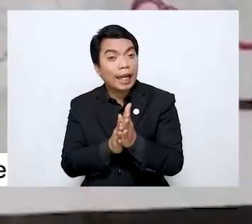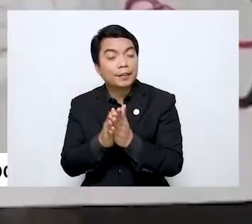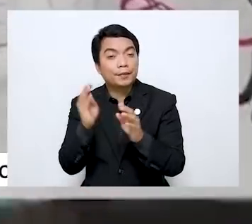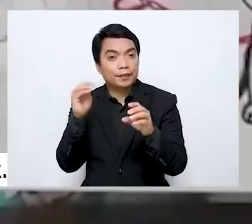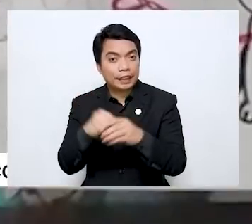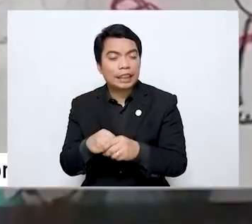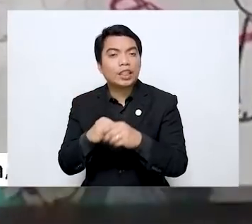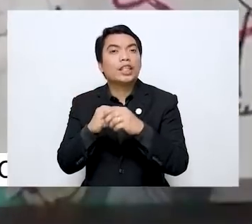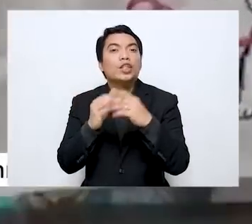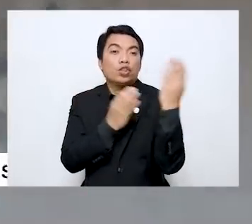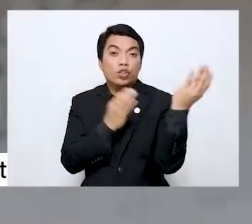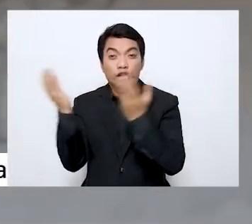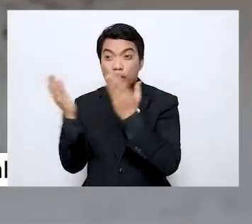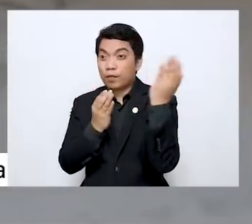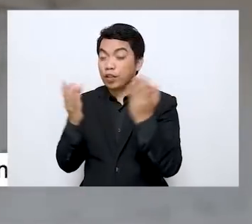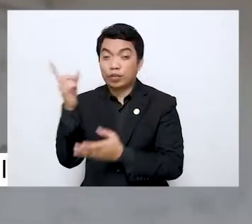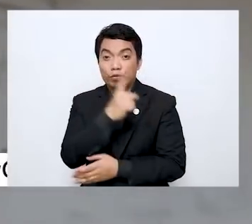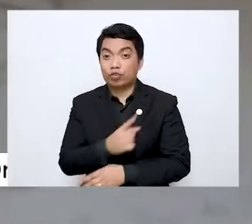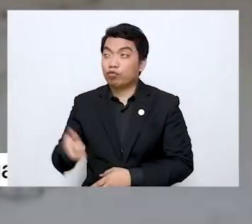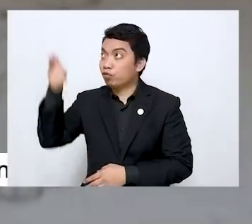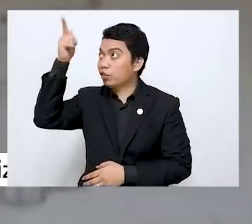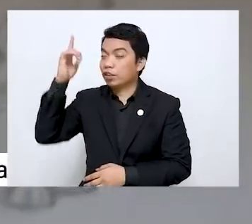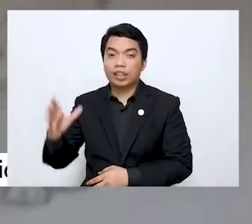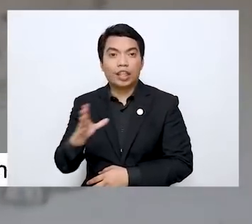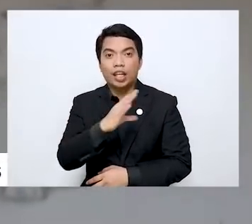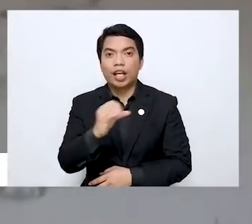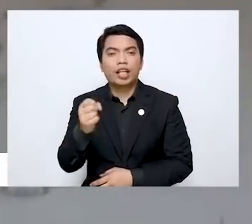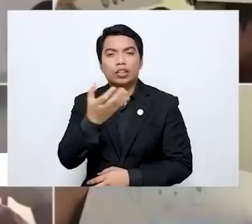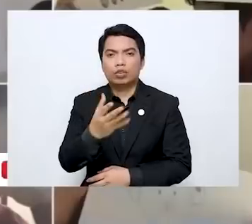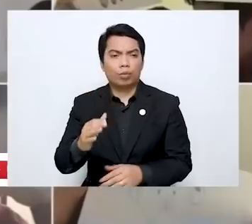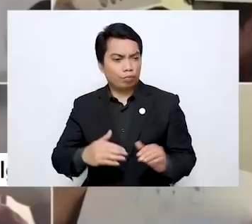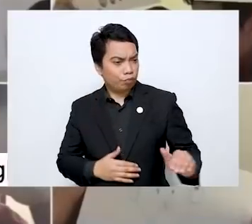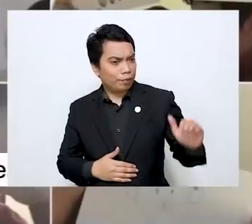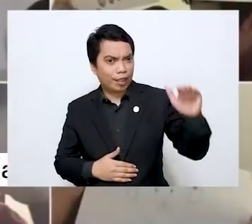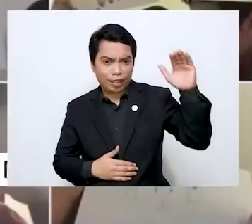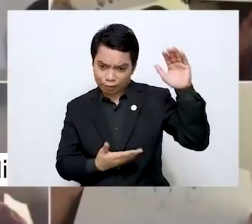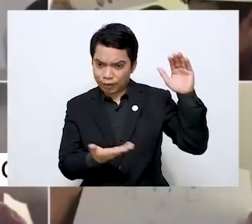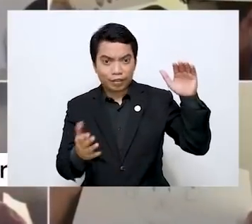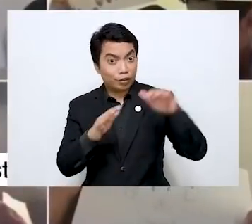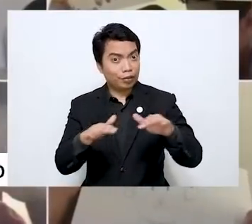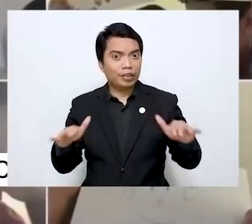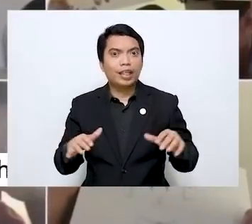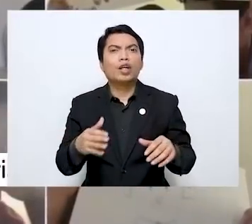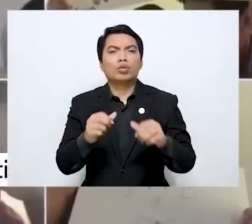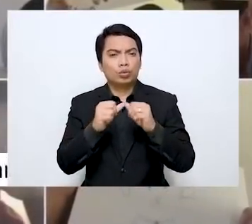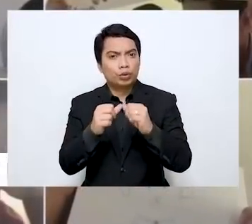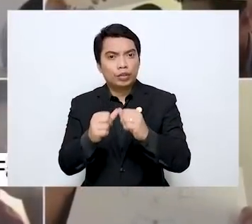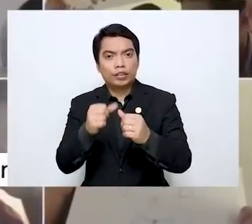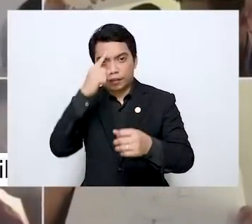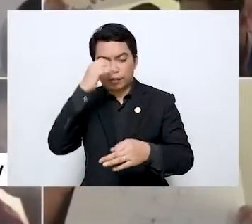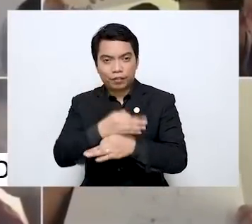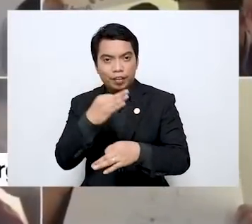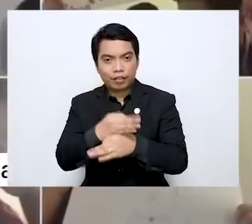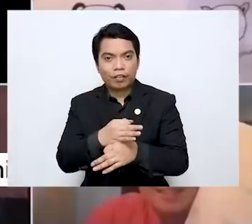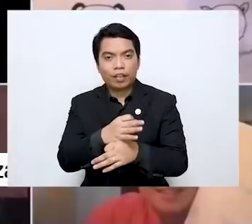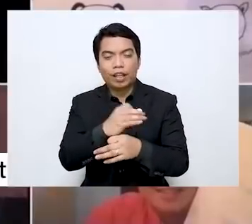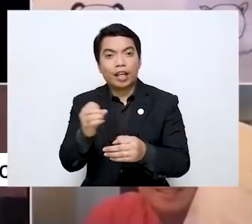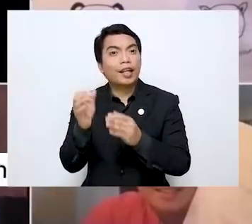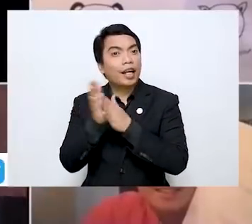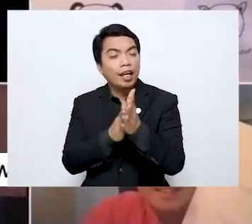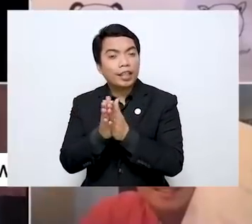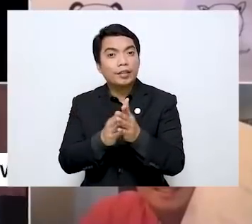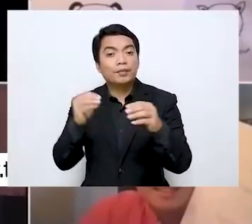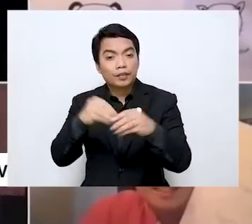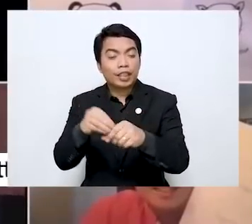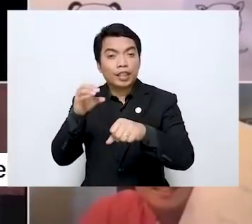in our services to our Almighty God, so that as they grow up, they will continue to be faithful and active